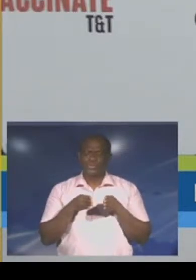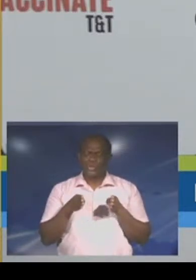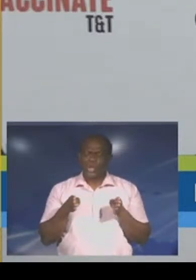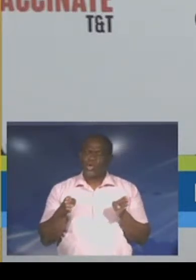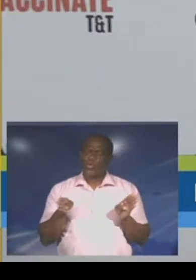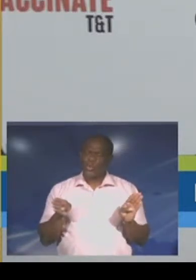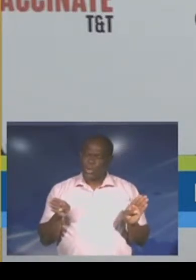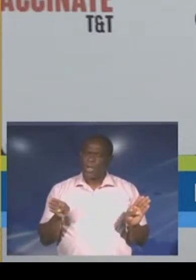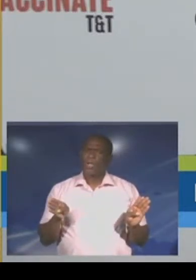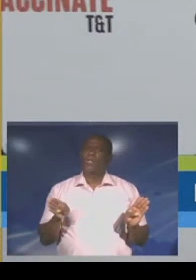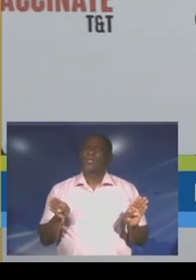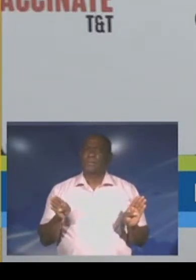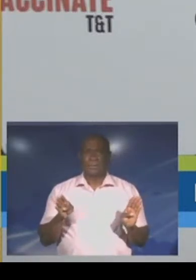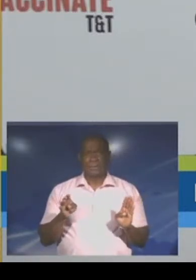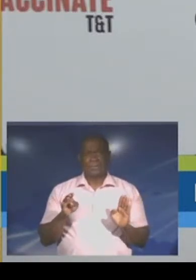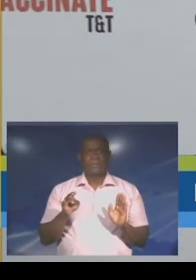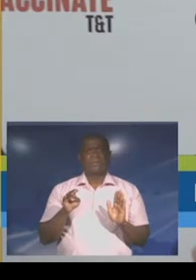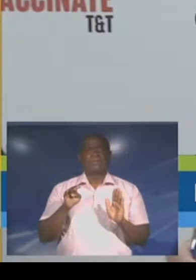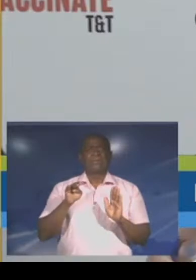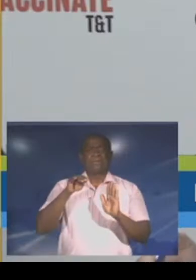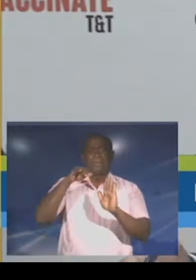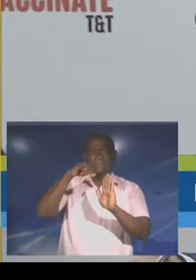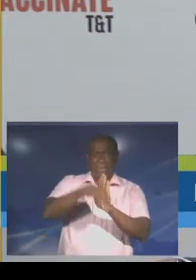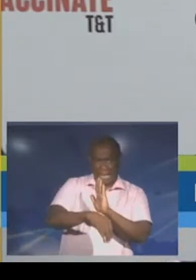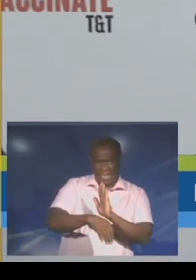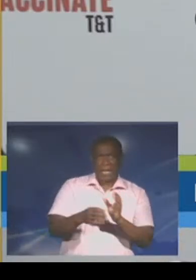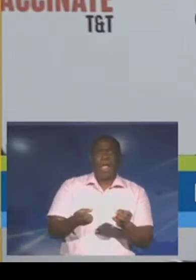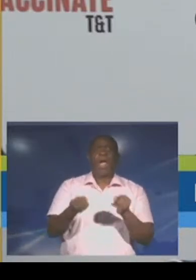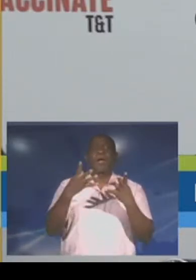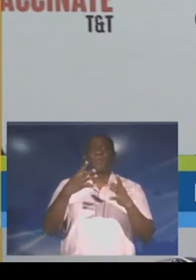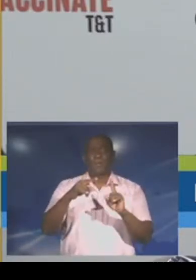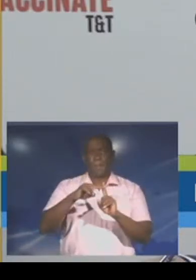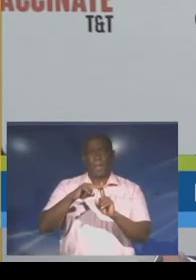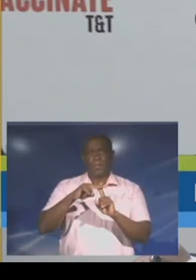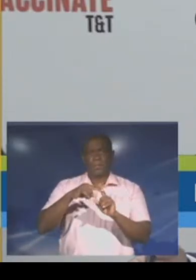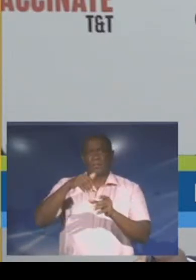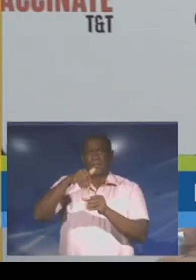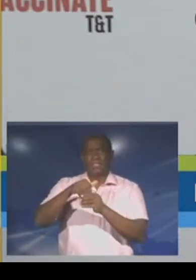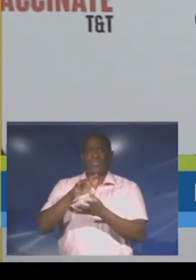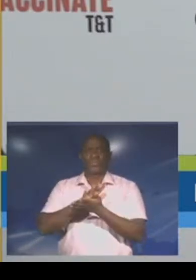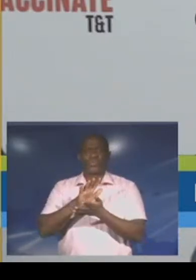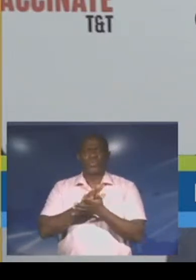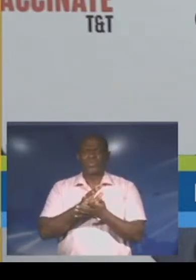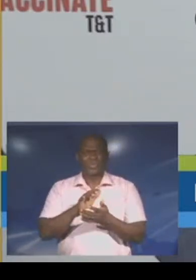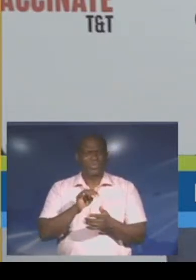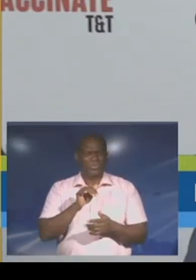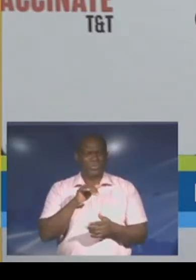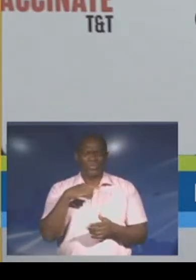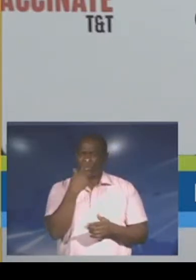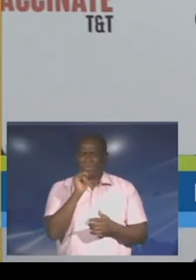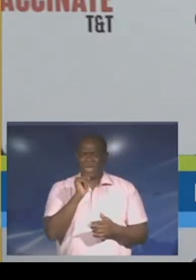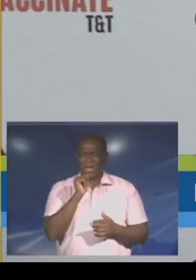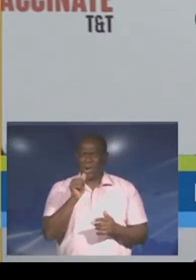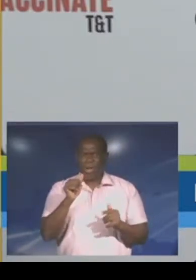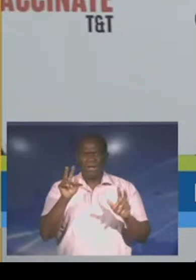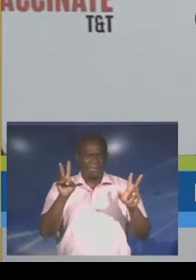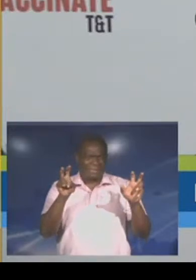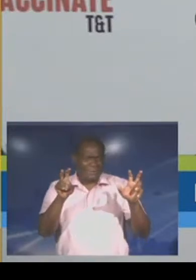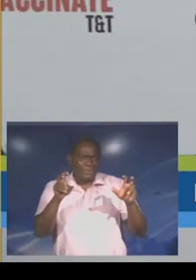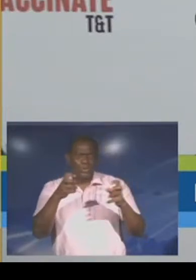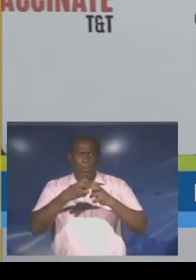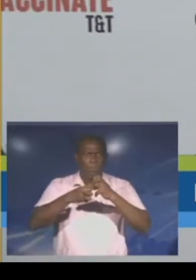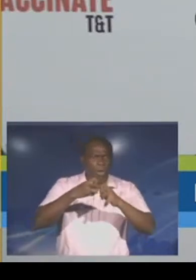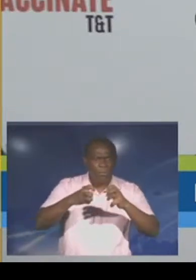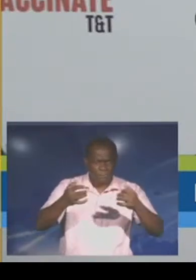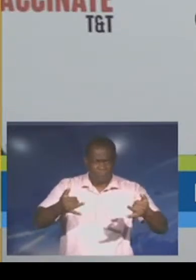good decline in the number of school cases. So it doesn't seem to be an issue of concern now, especially now